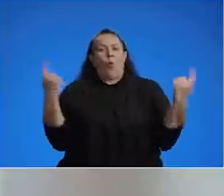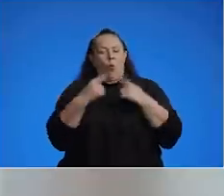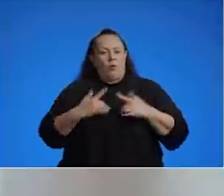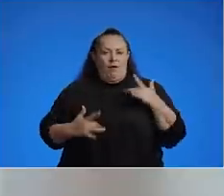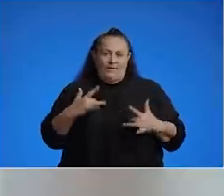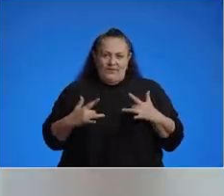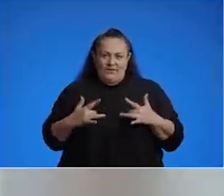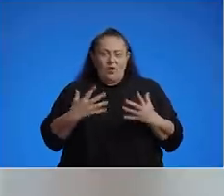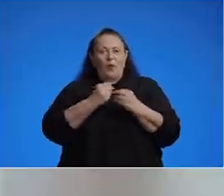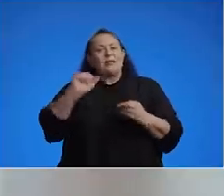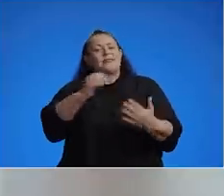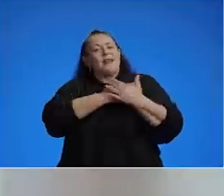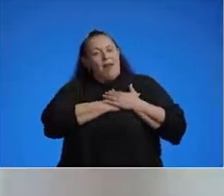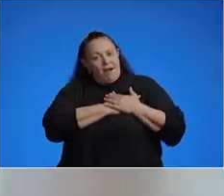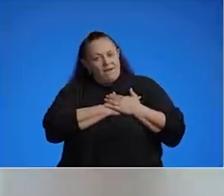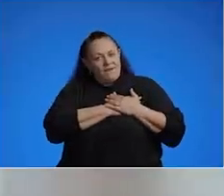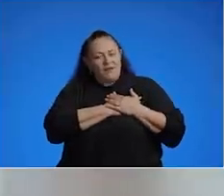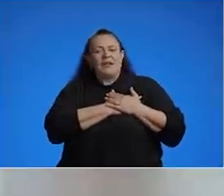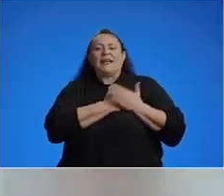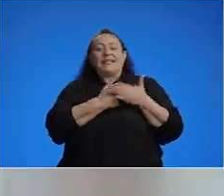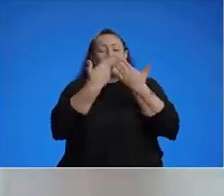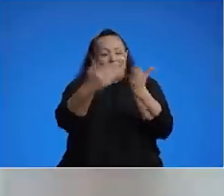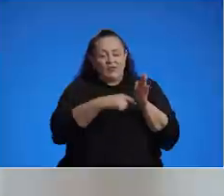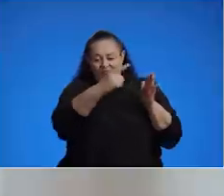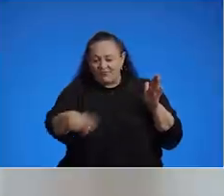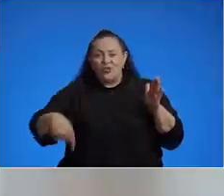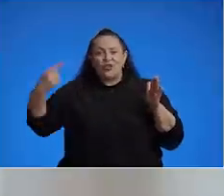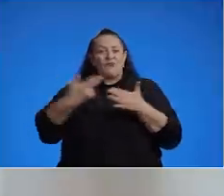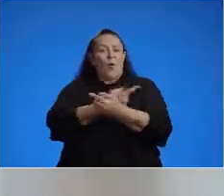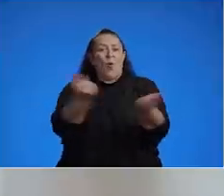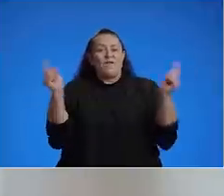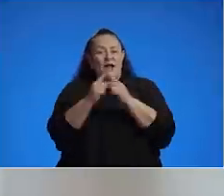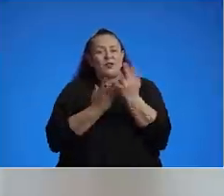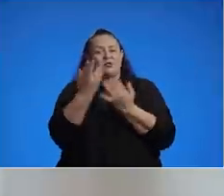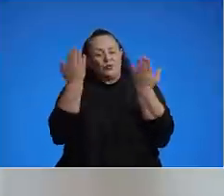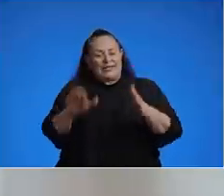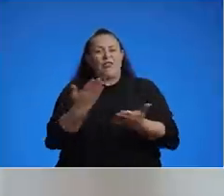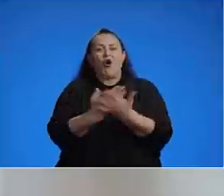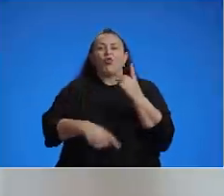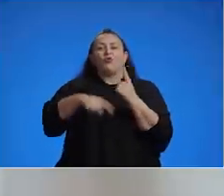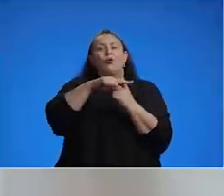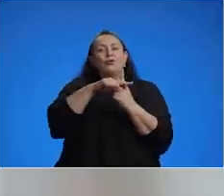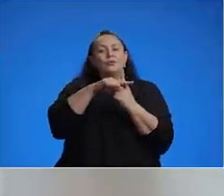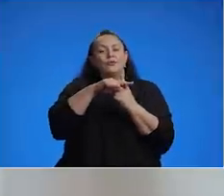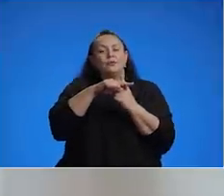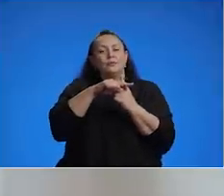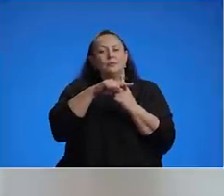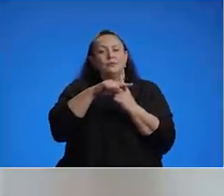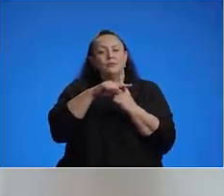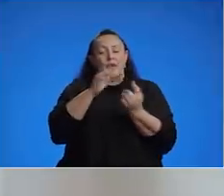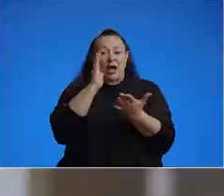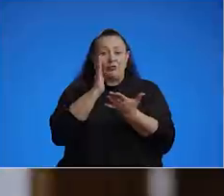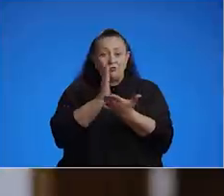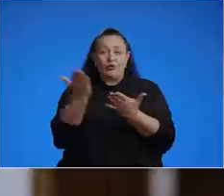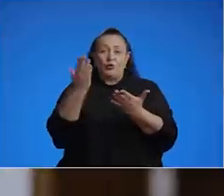for all eternity, on that cross, in that death, and ultimately in the resurrection of Jesus Christ.